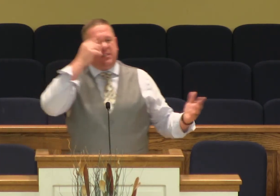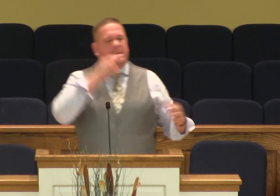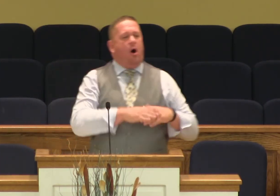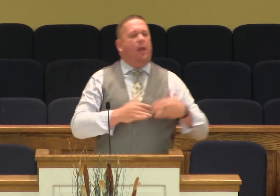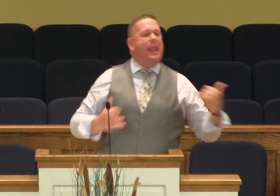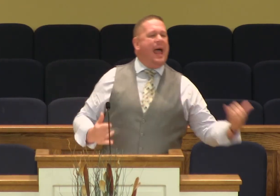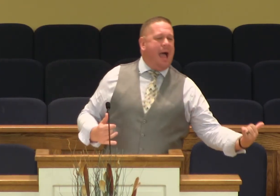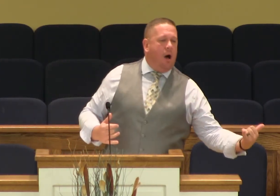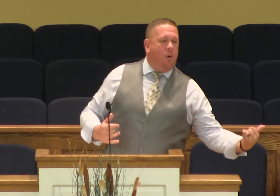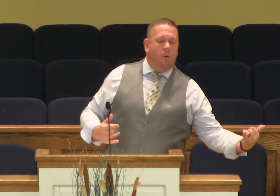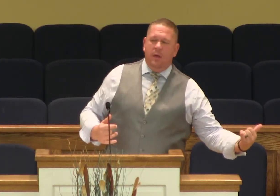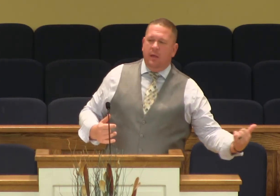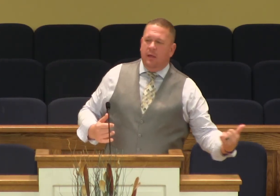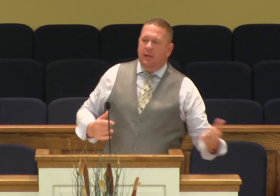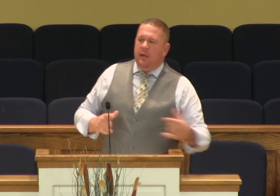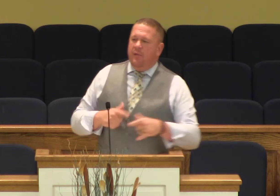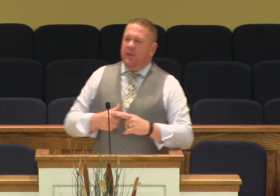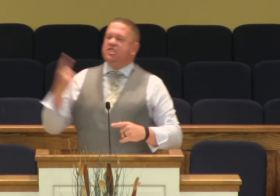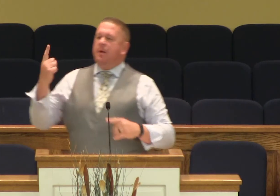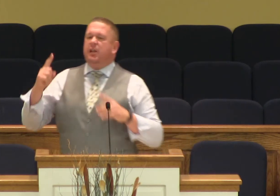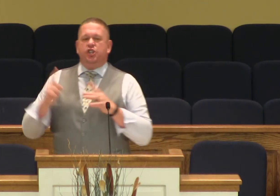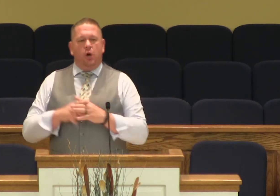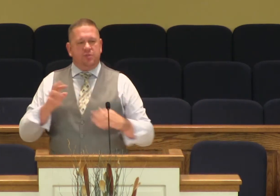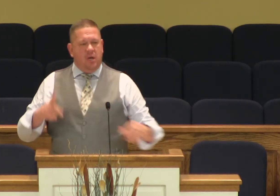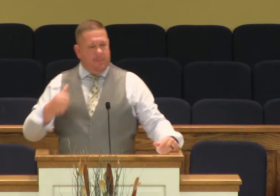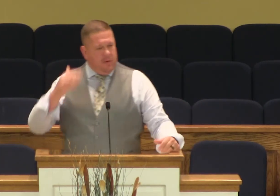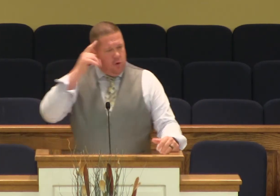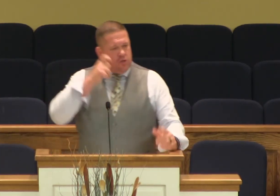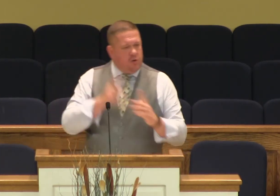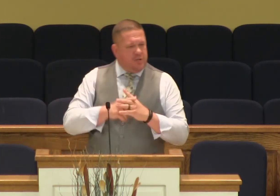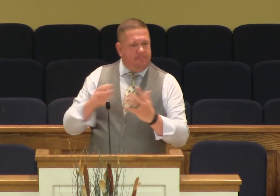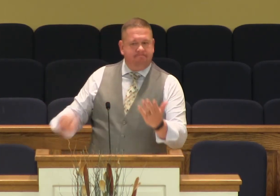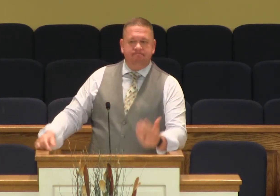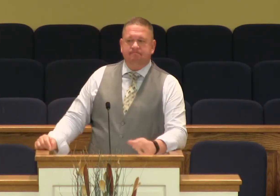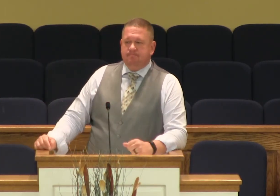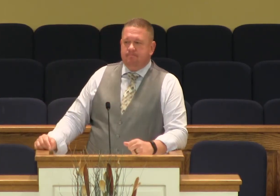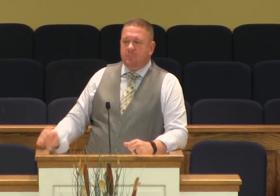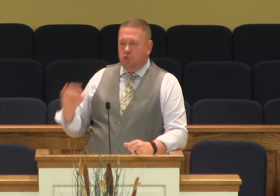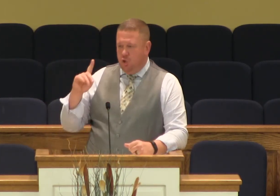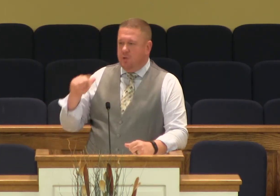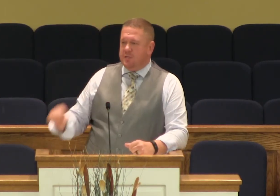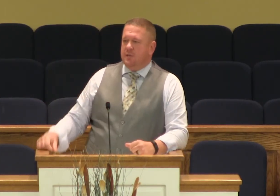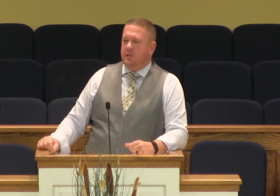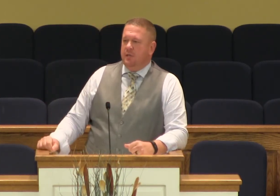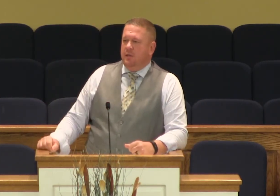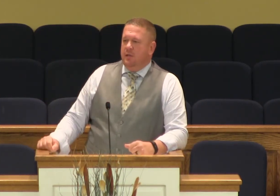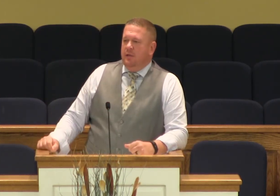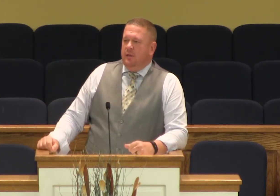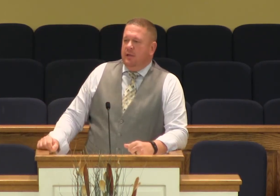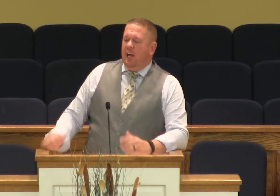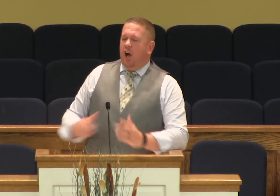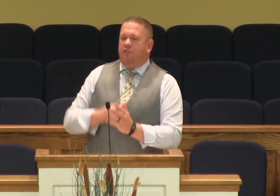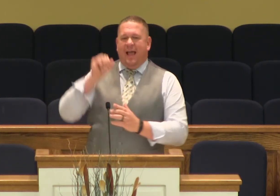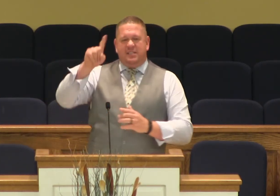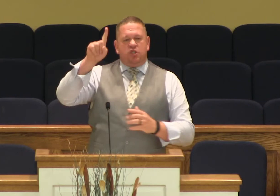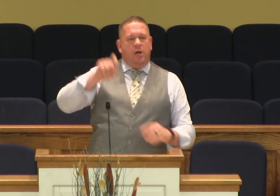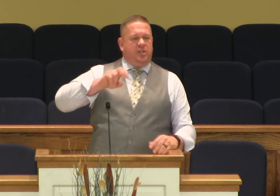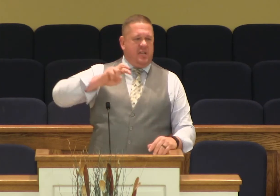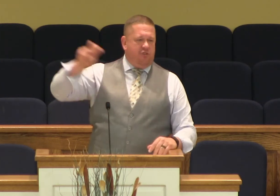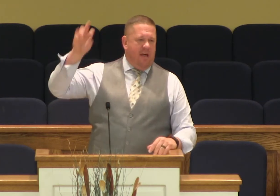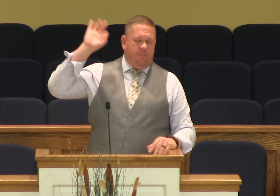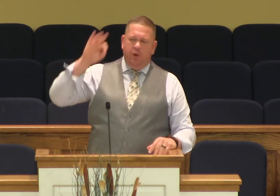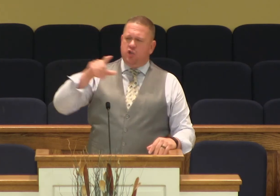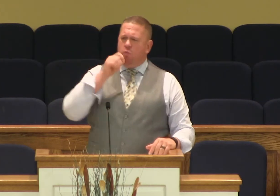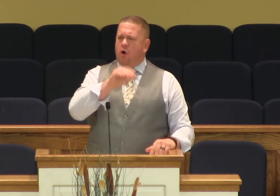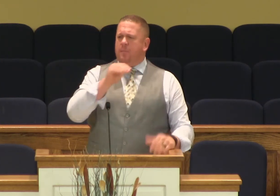He says, sleep on now. And then somebody shows up. Anybody know who shows up? Judas. And I often ask this question